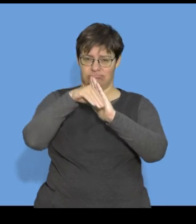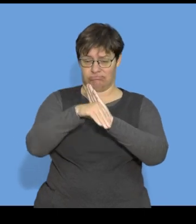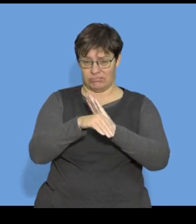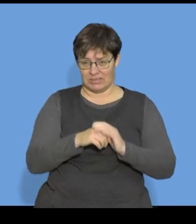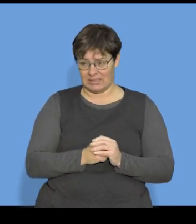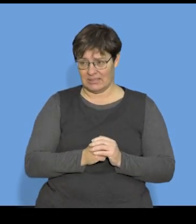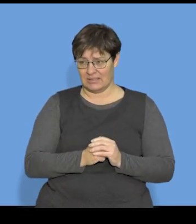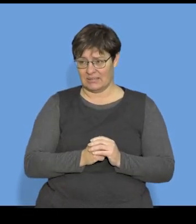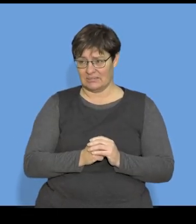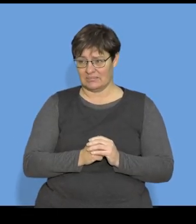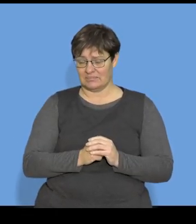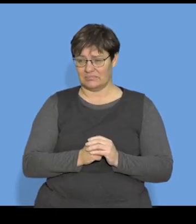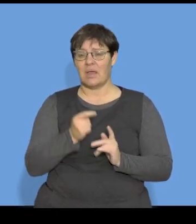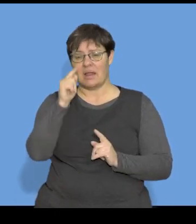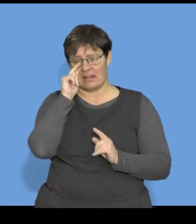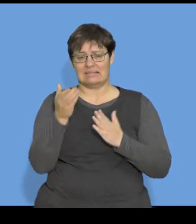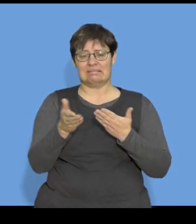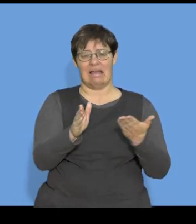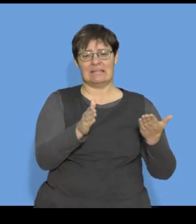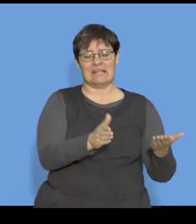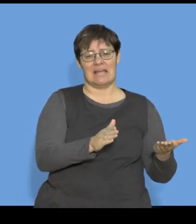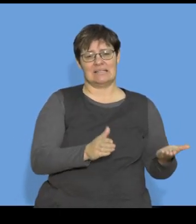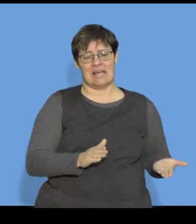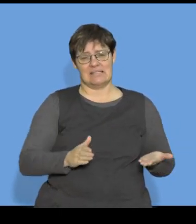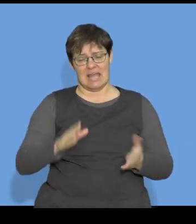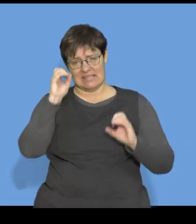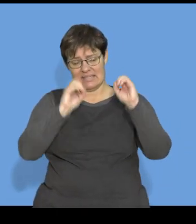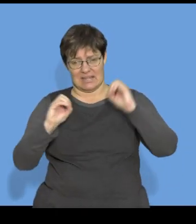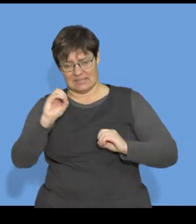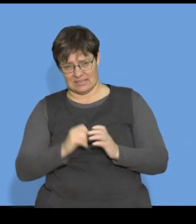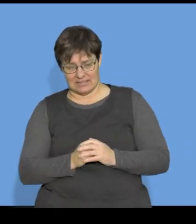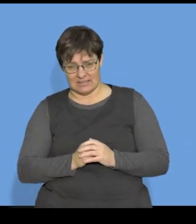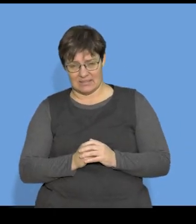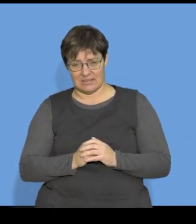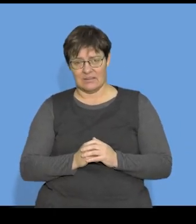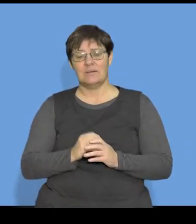a progressive brain cell death that